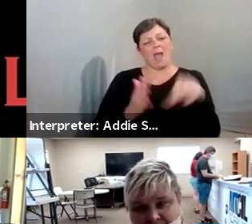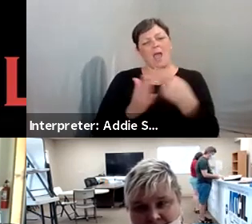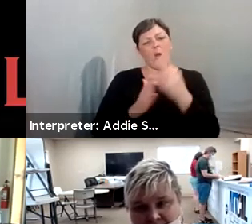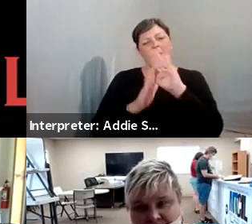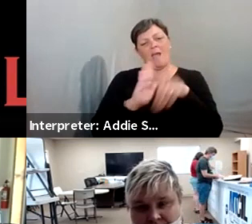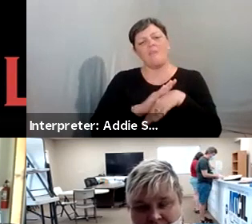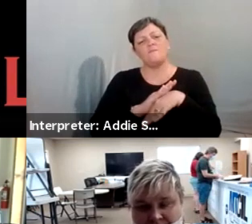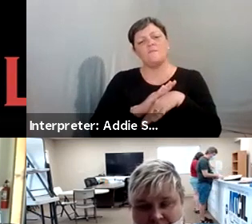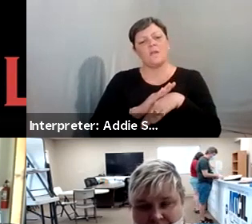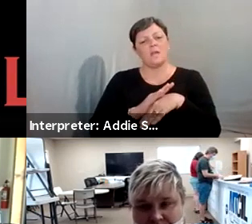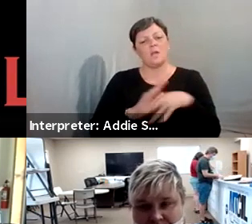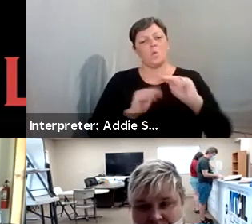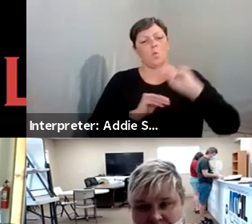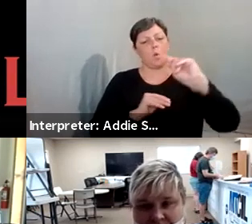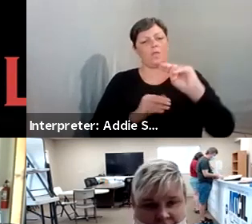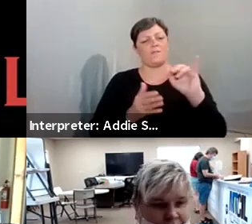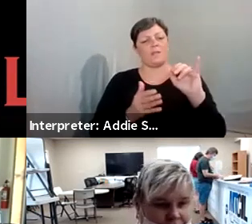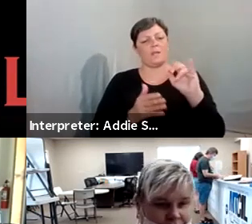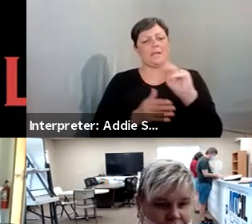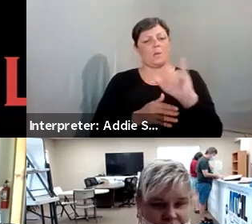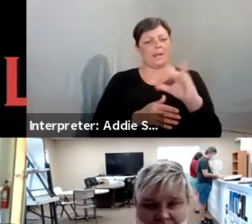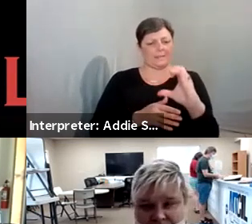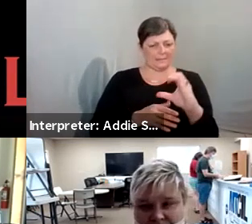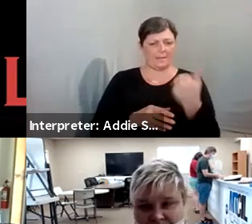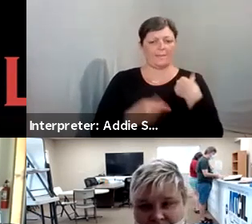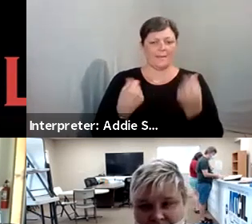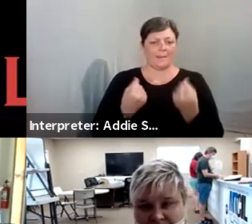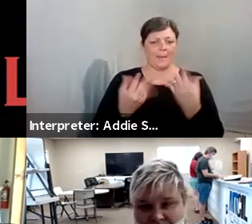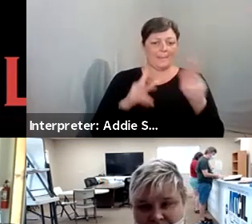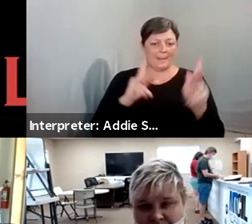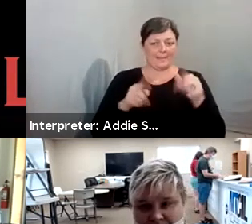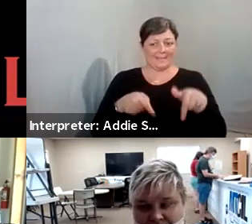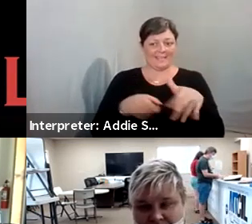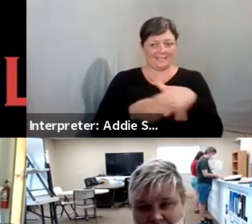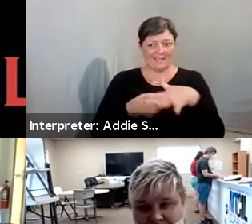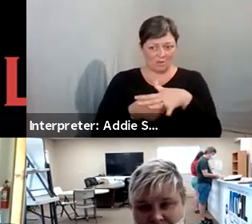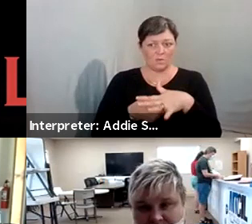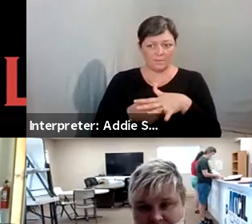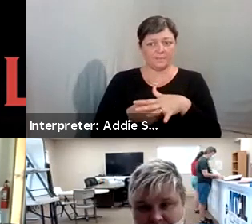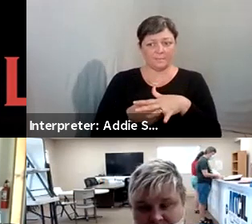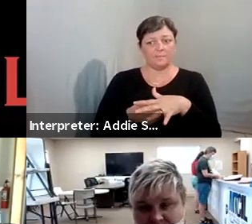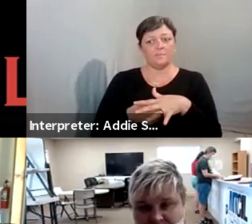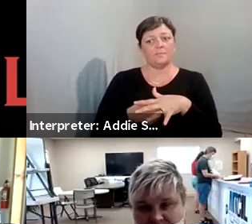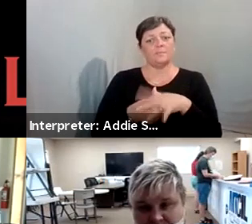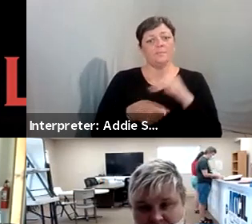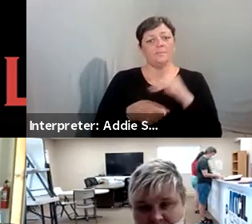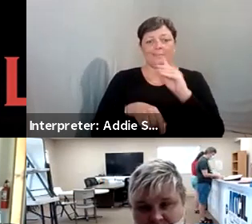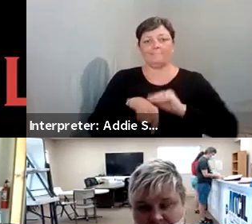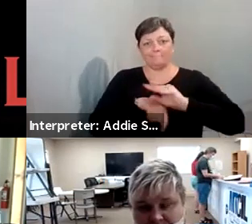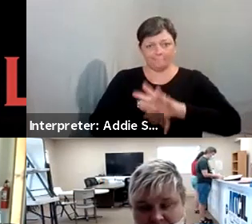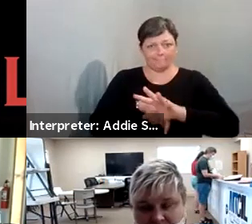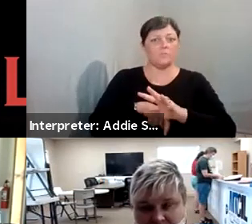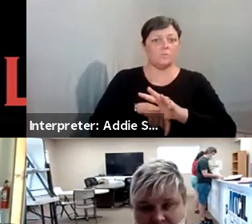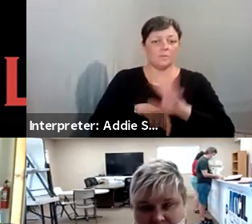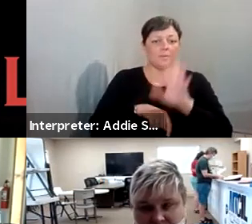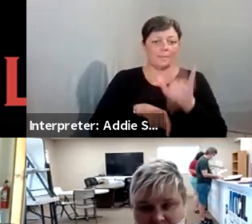So we have a lot of people in this area who who were impacted by